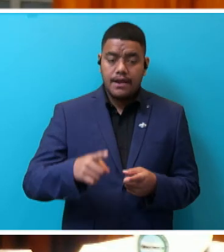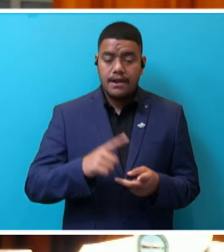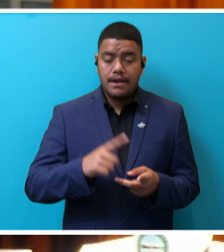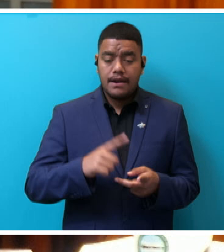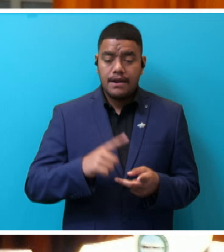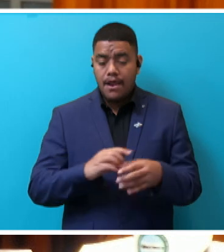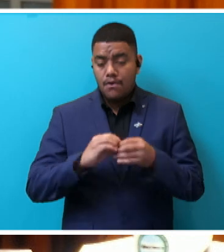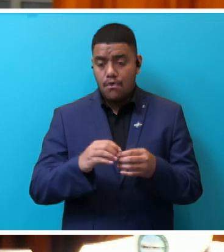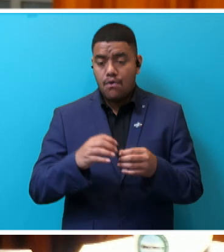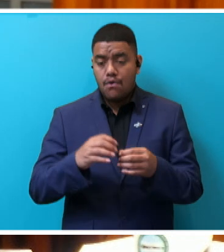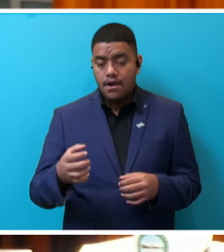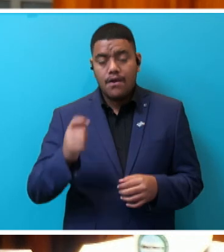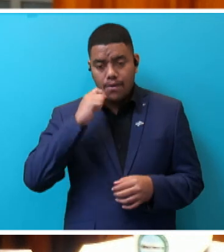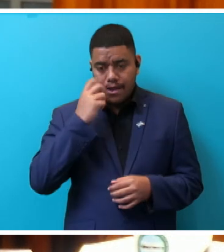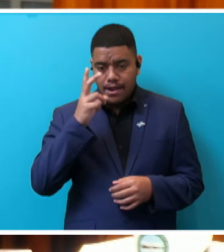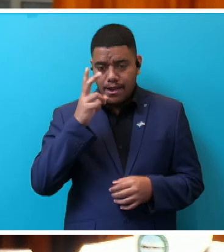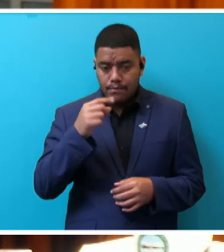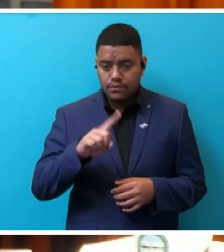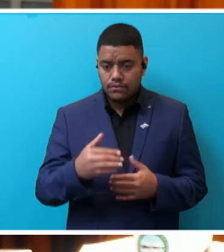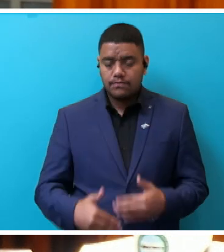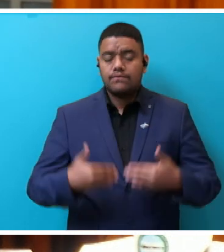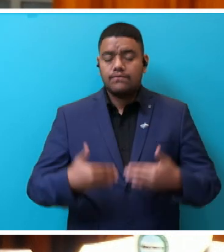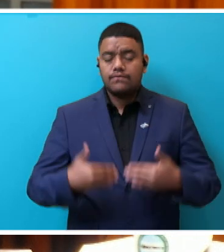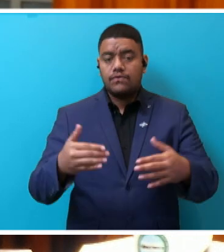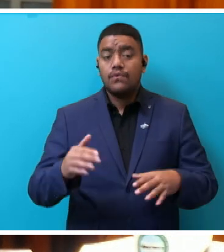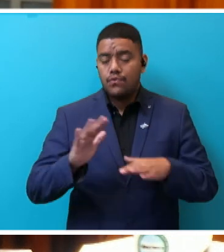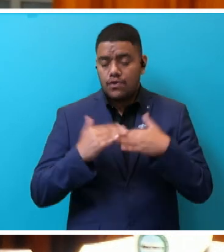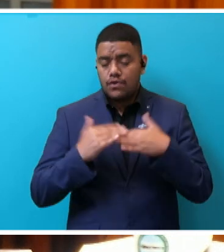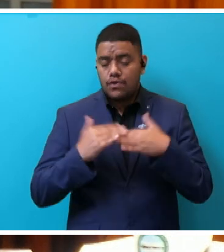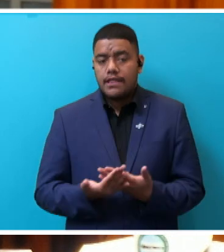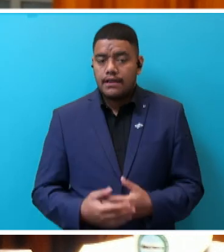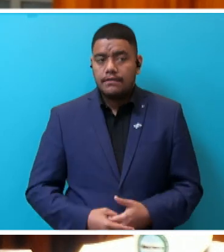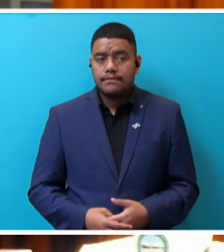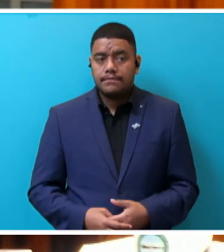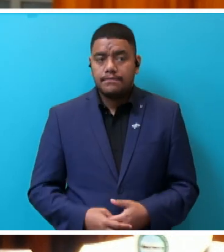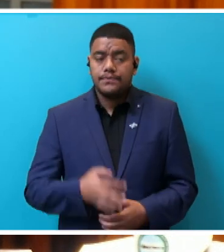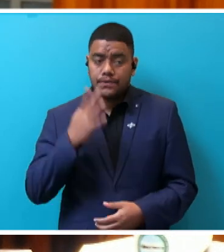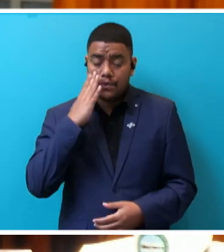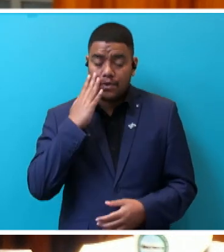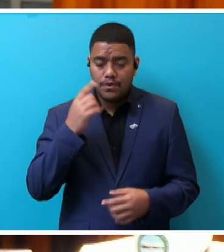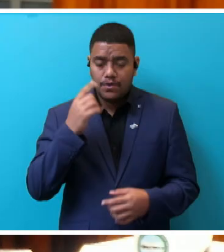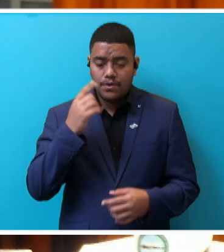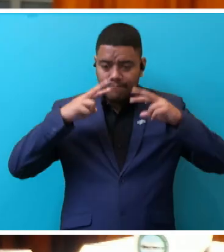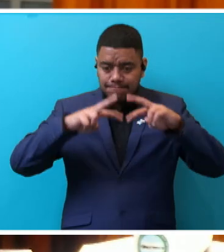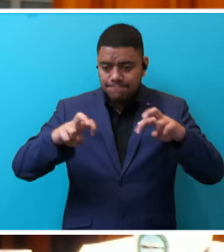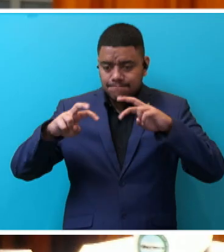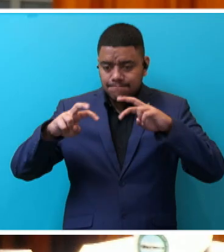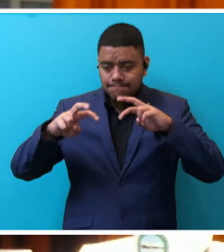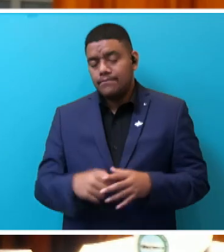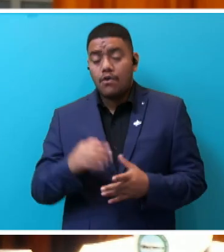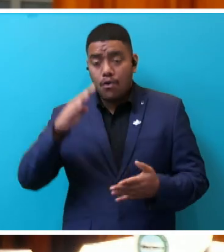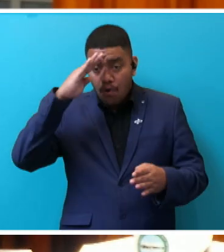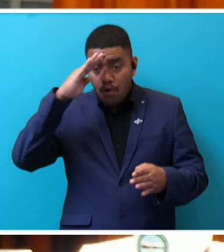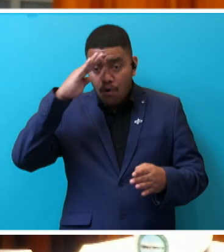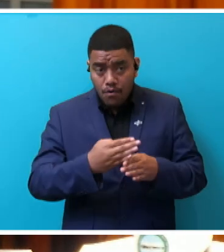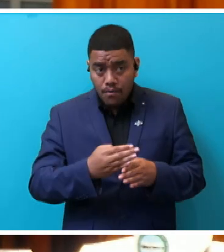landowning unit will be able to go forward with together during the exploration process and hopefully